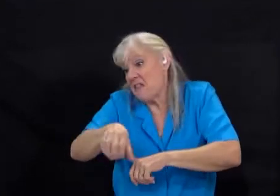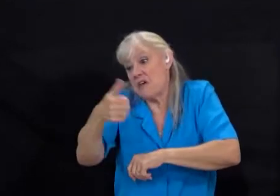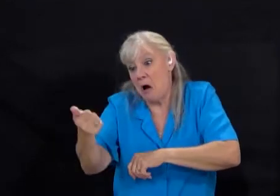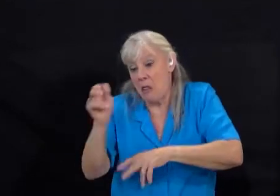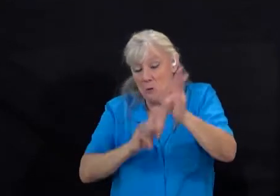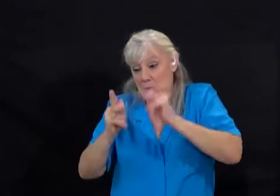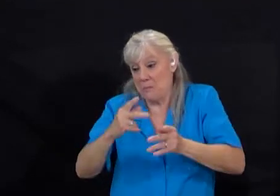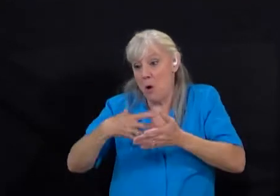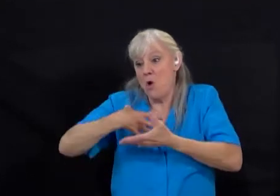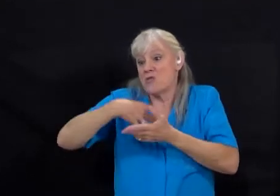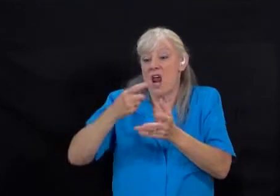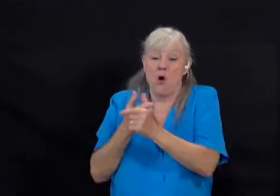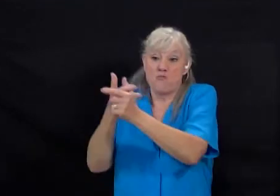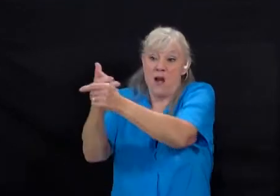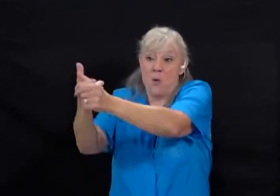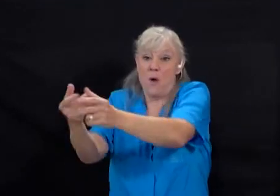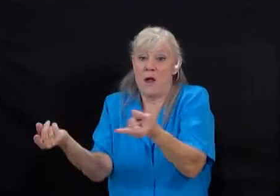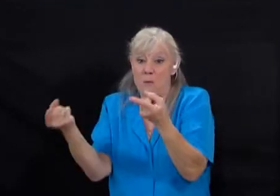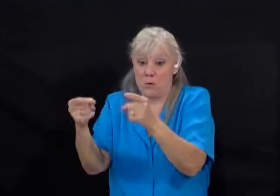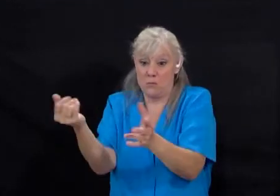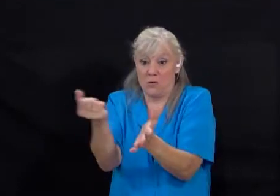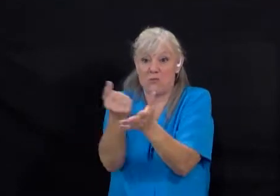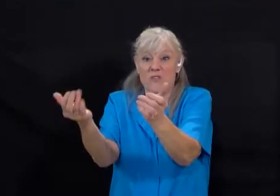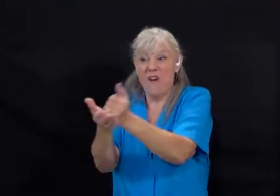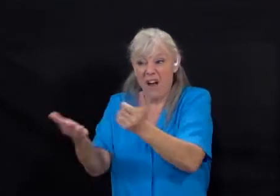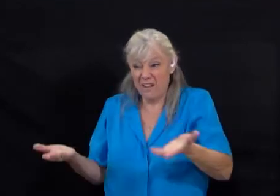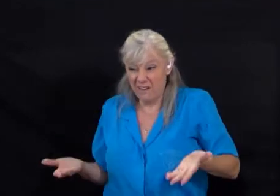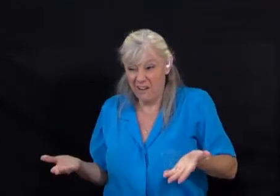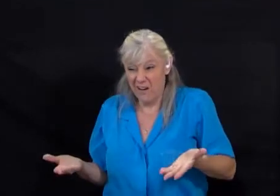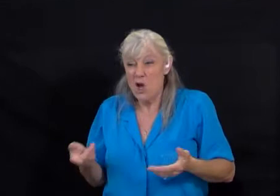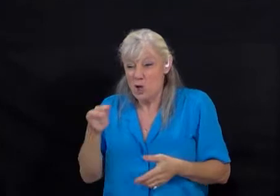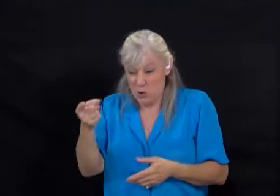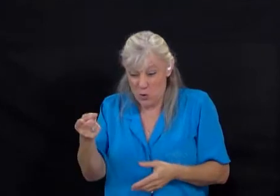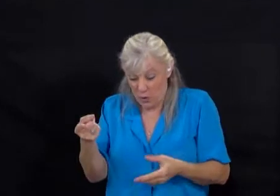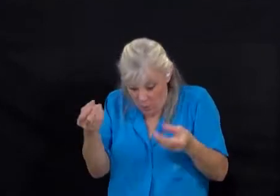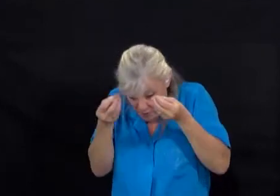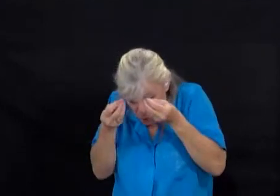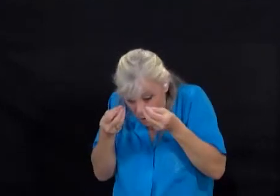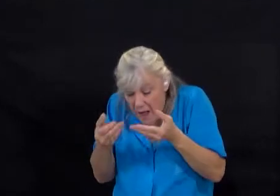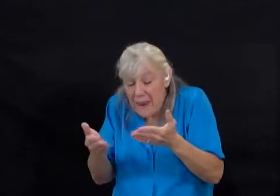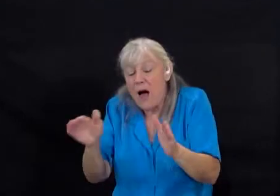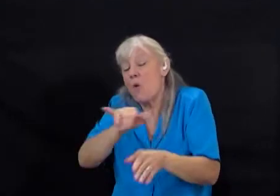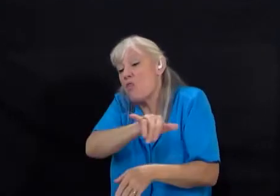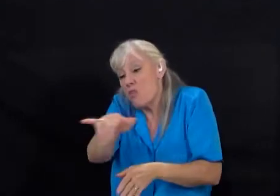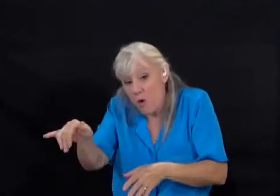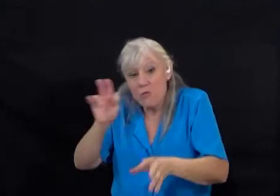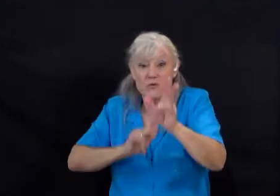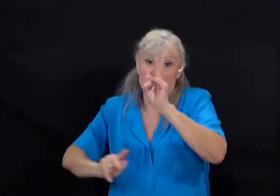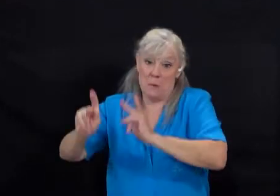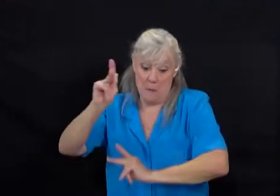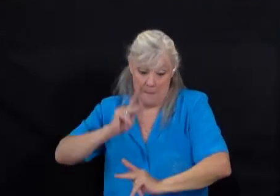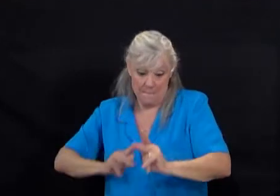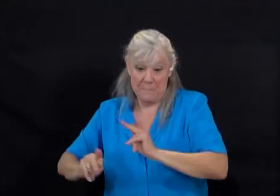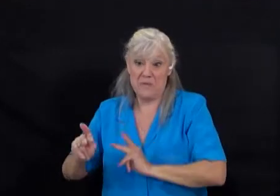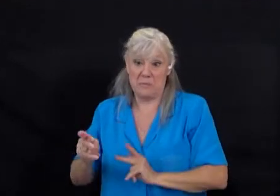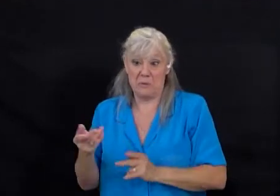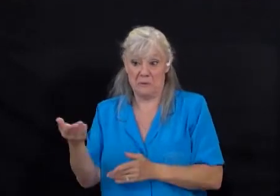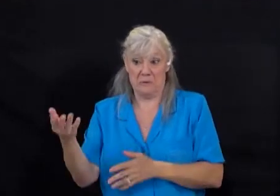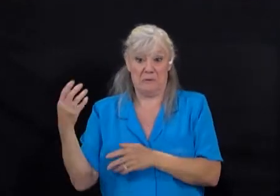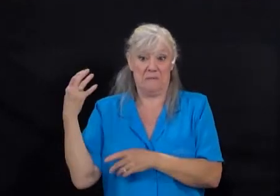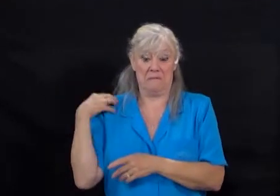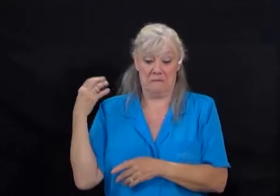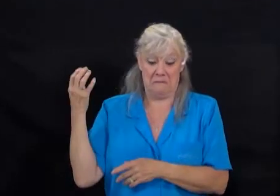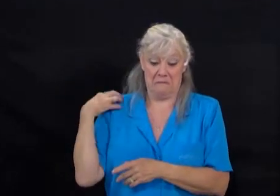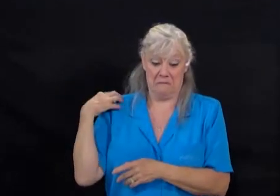away when you were crucified? You mean to let us know that you left them